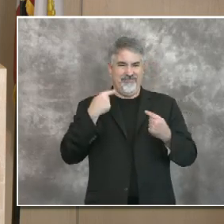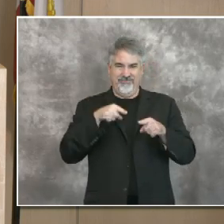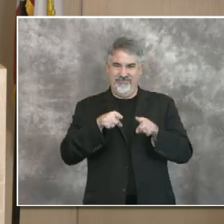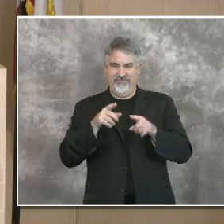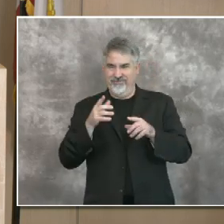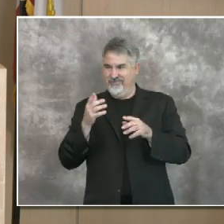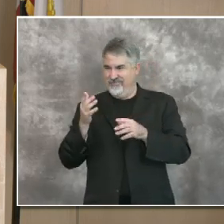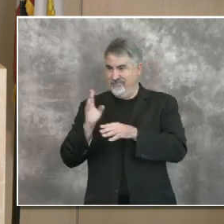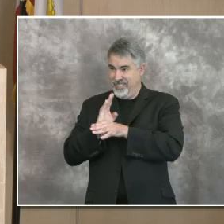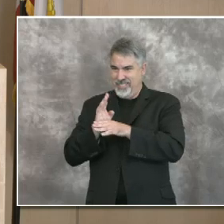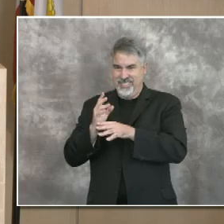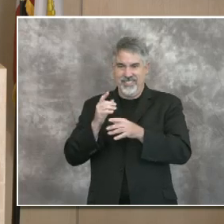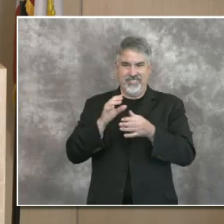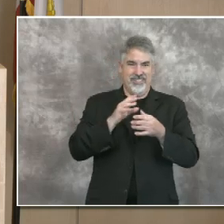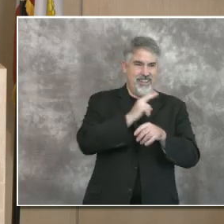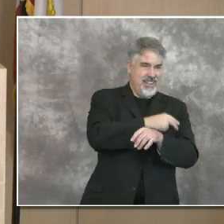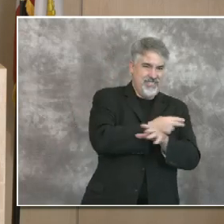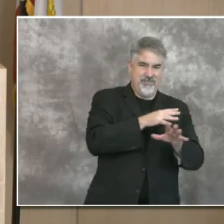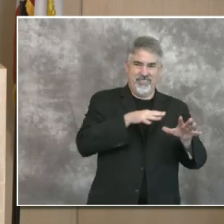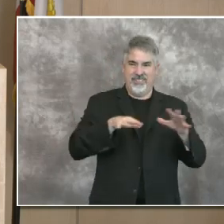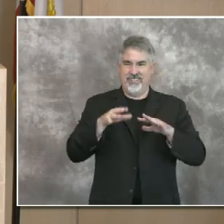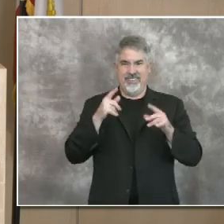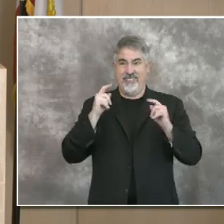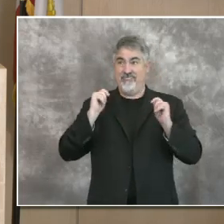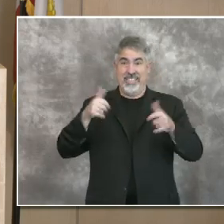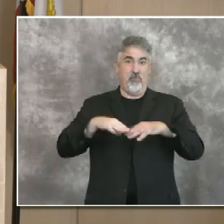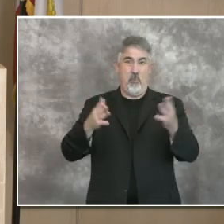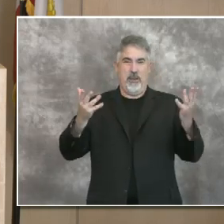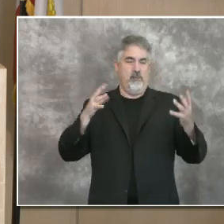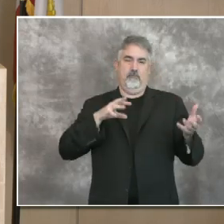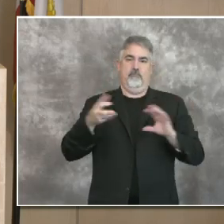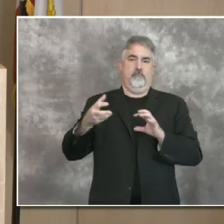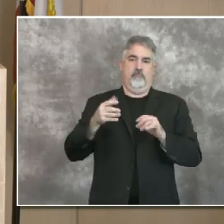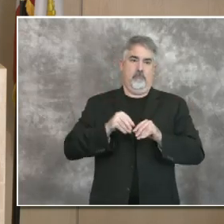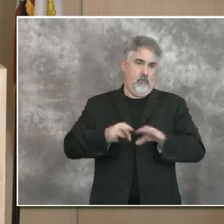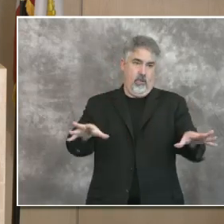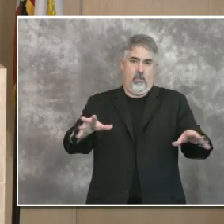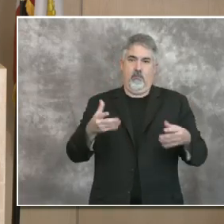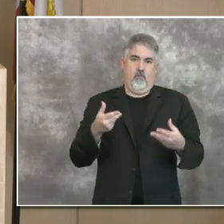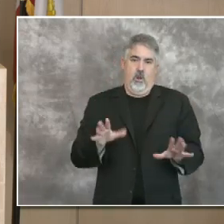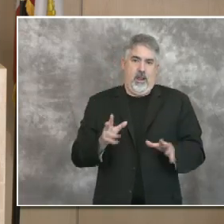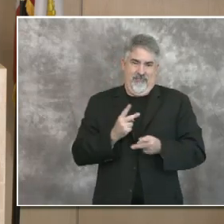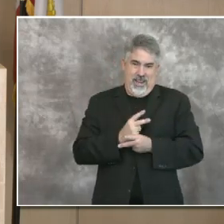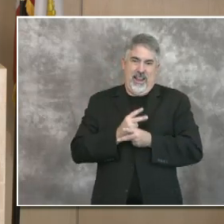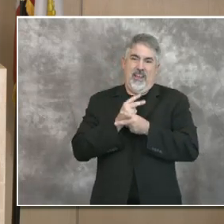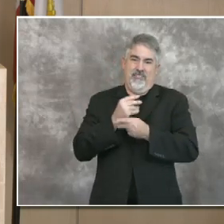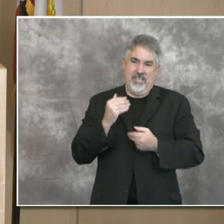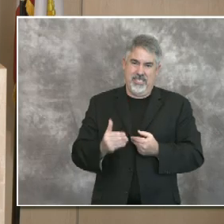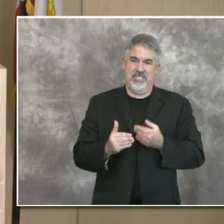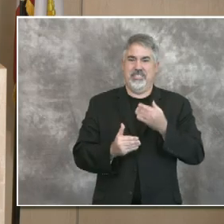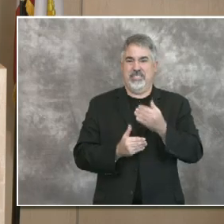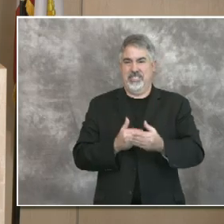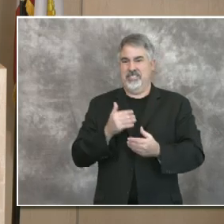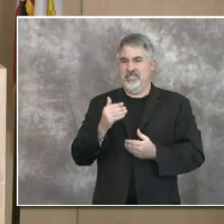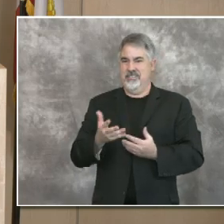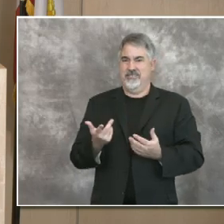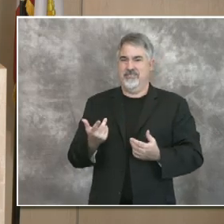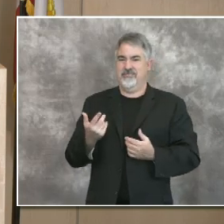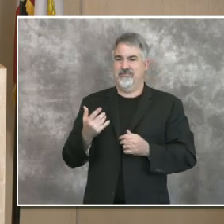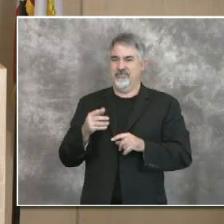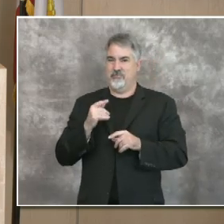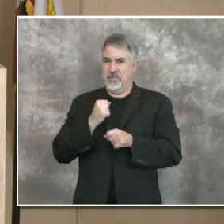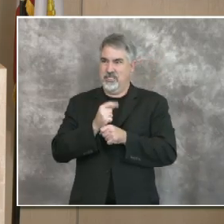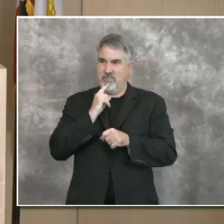fast and then allowing clients, or patients rather, to be seen and the exposures. But I can tell